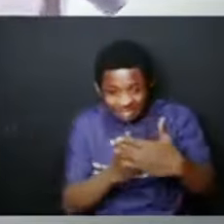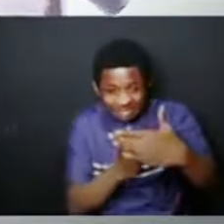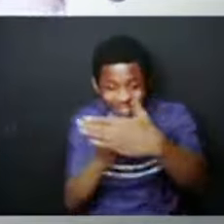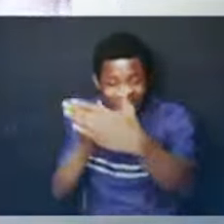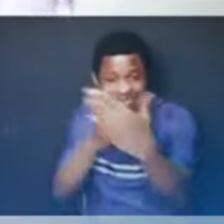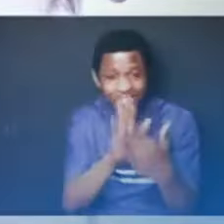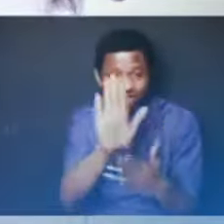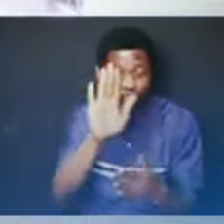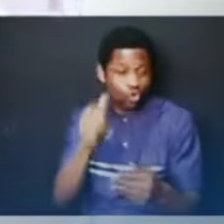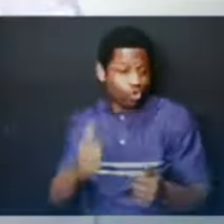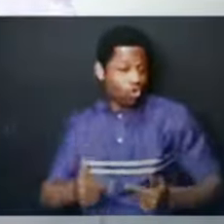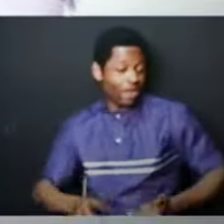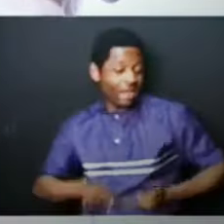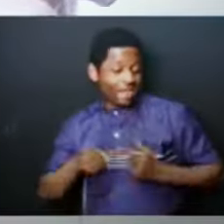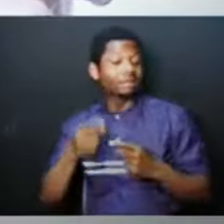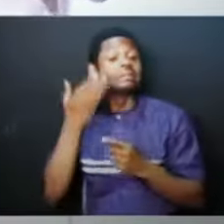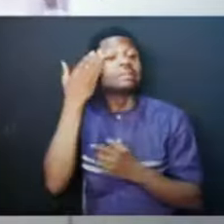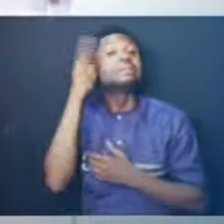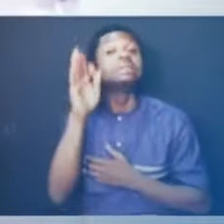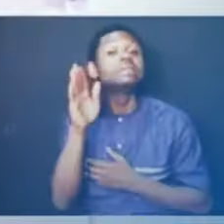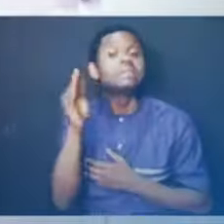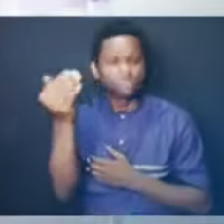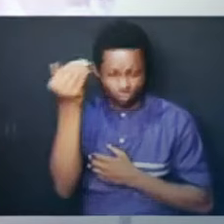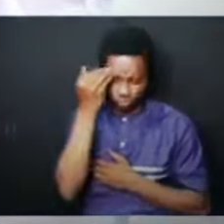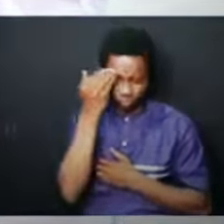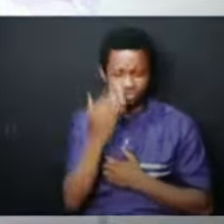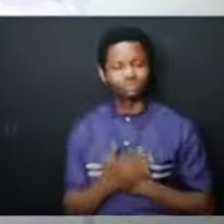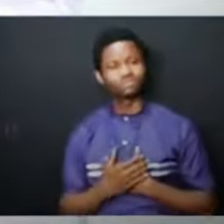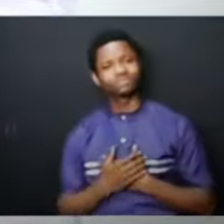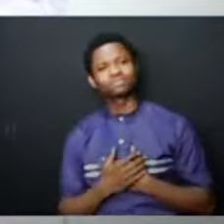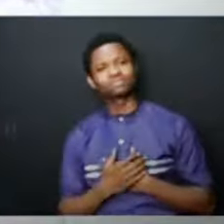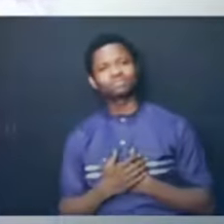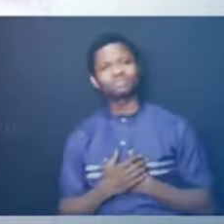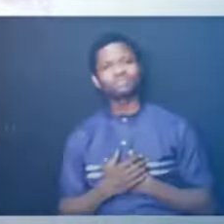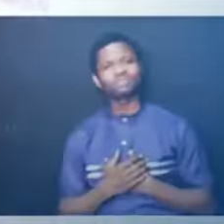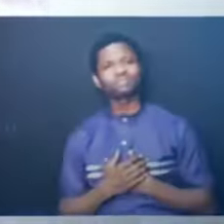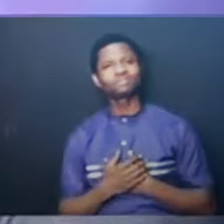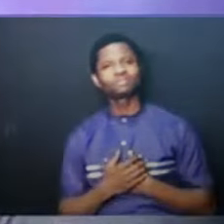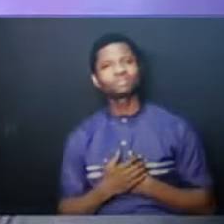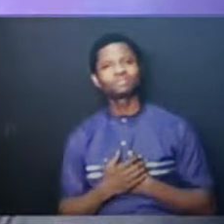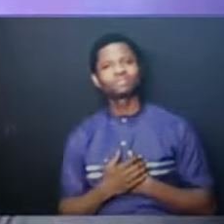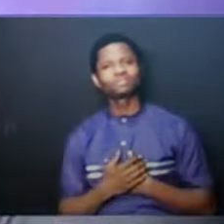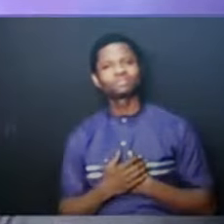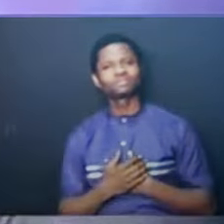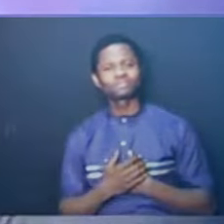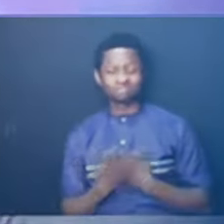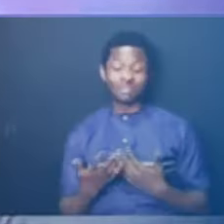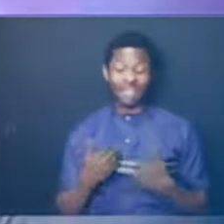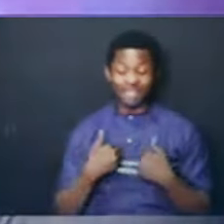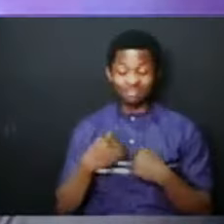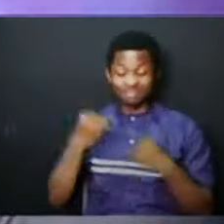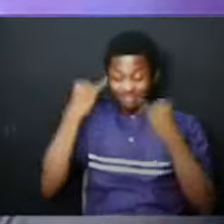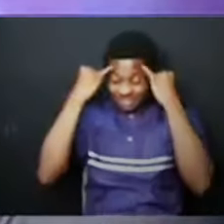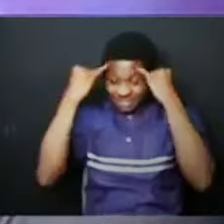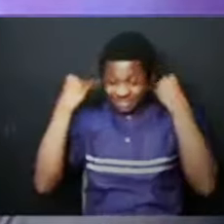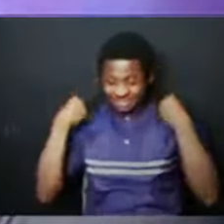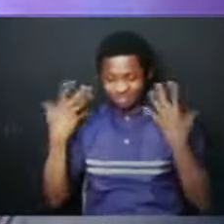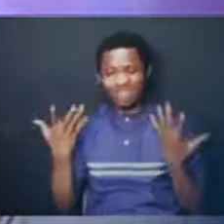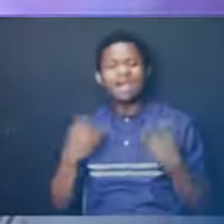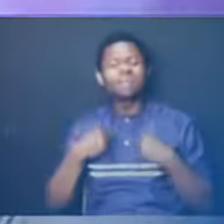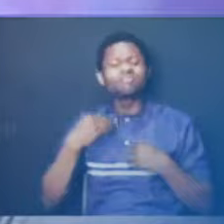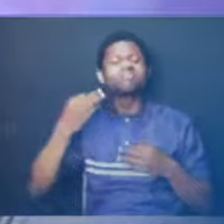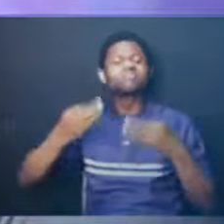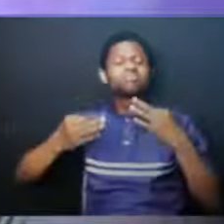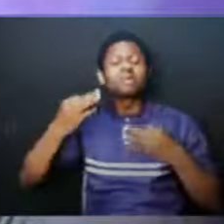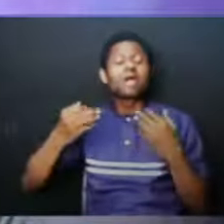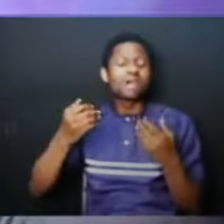The problem with judgment is that, see, it isn't only God